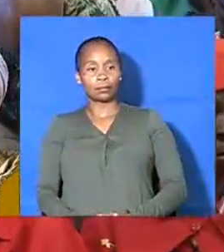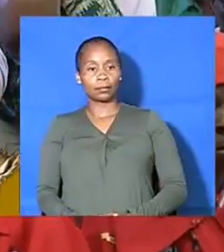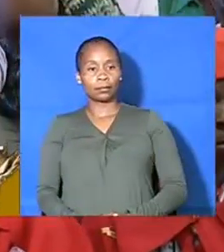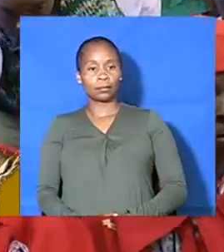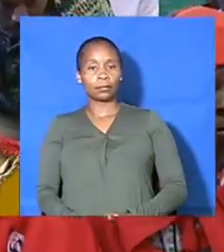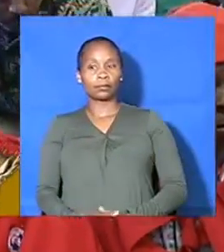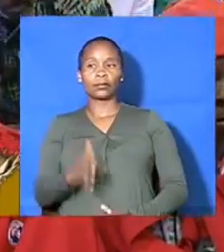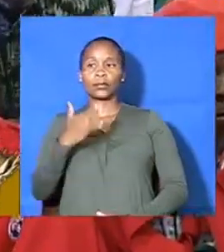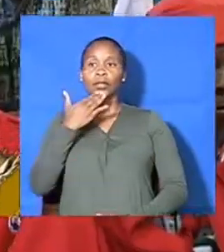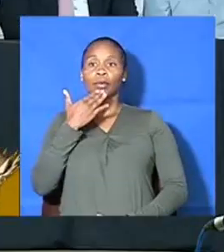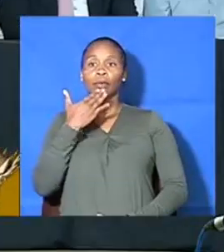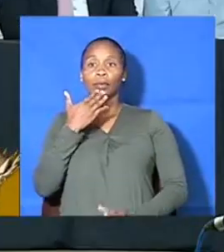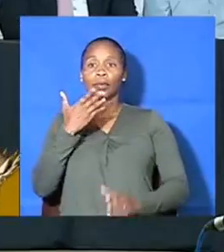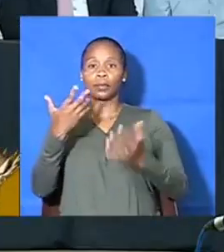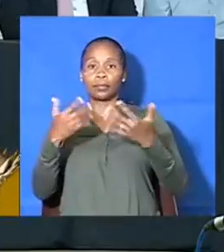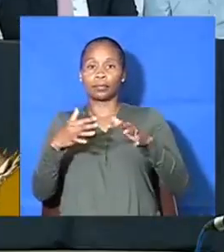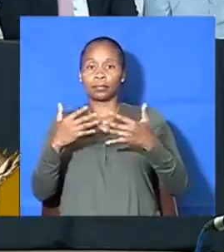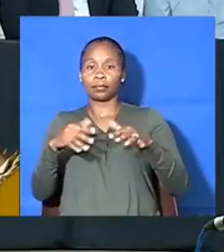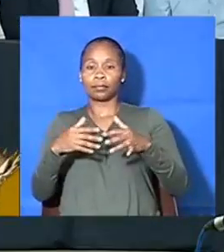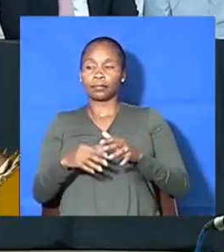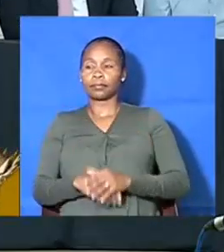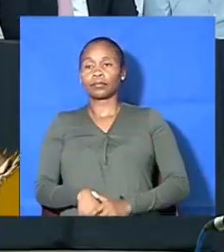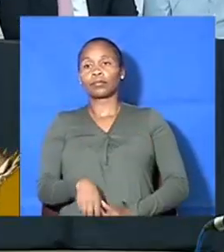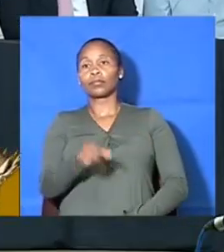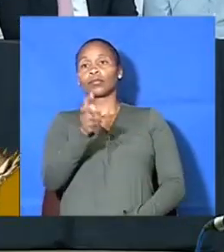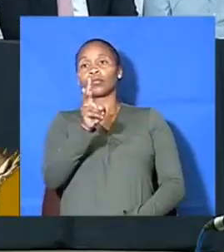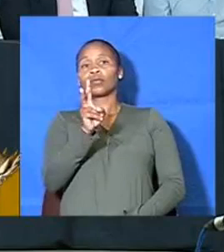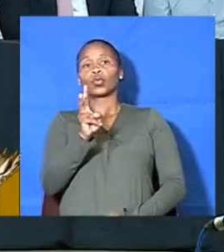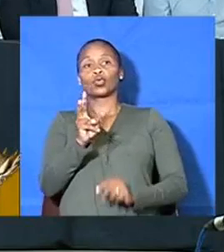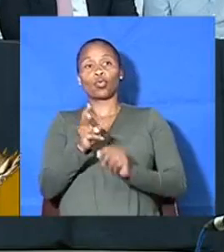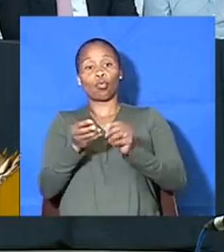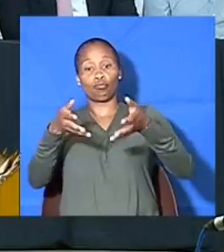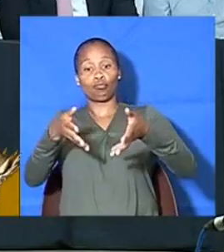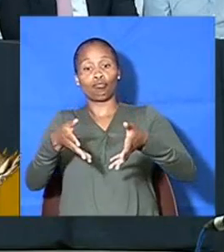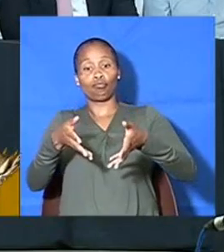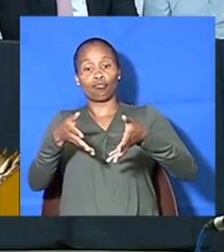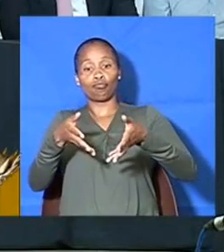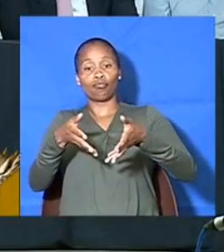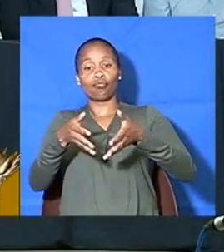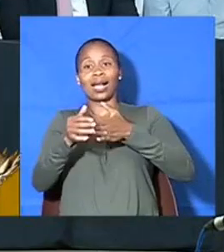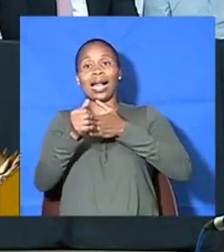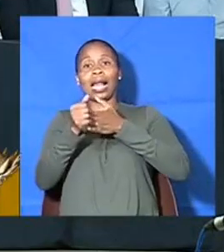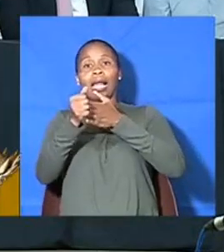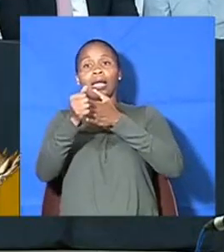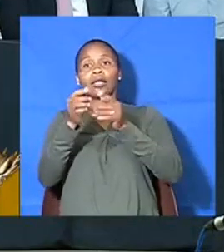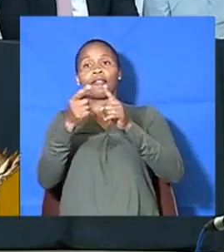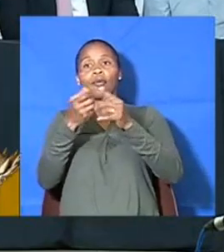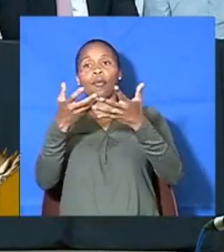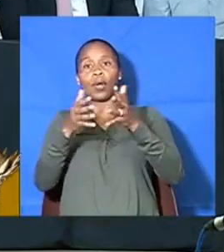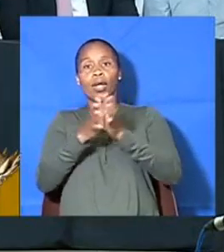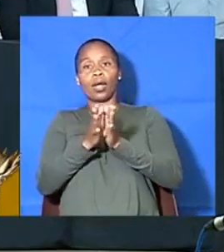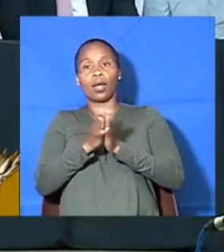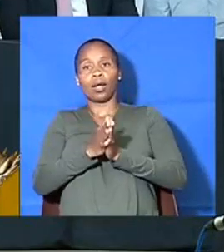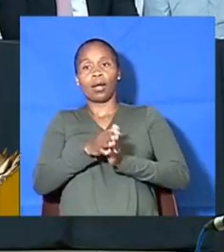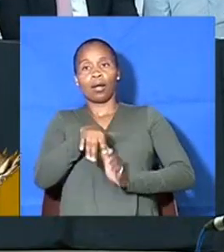aoa bofologang lokologang ntšhang dikgopolo re boledisane.